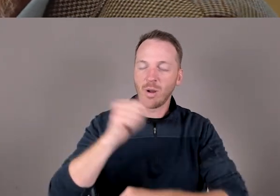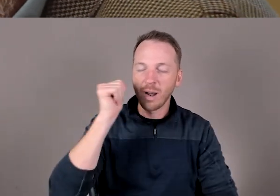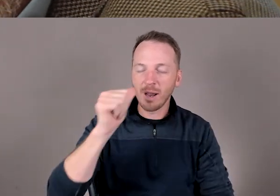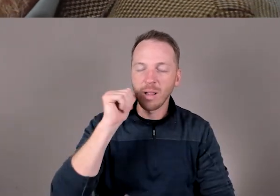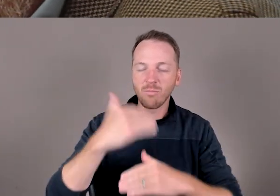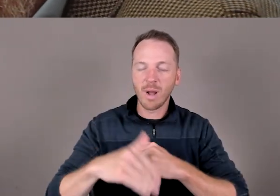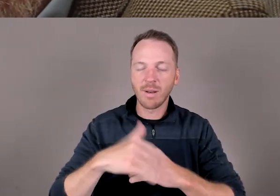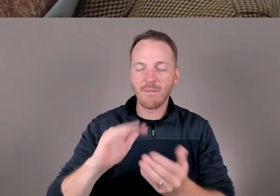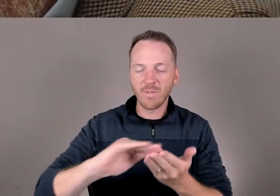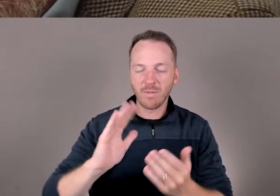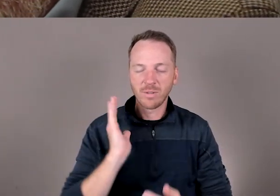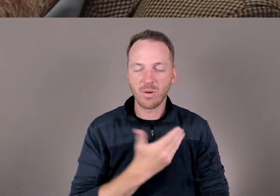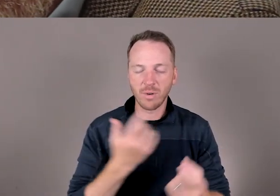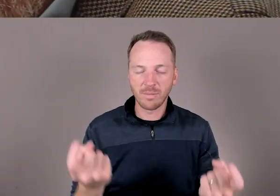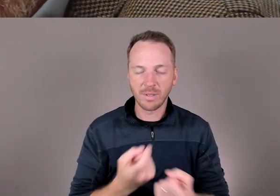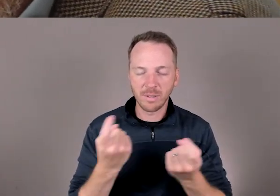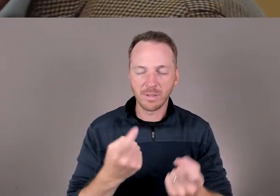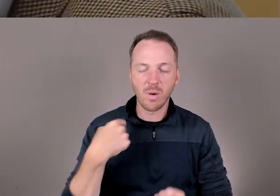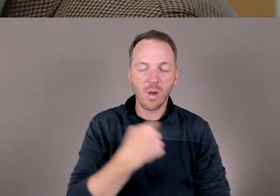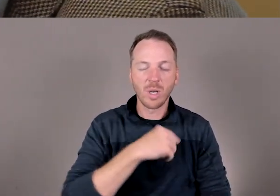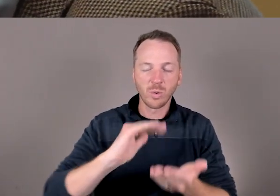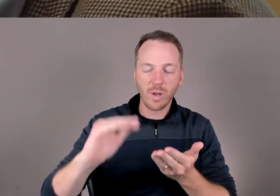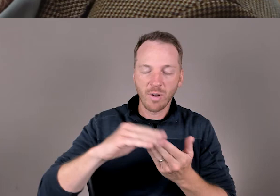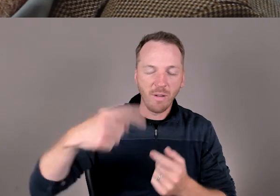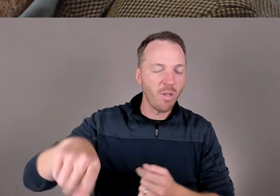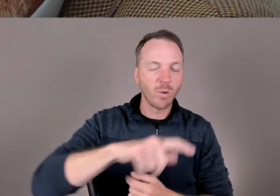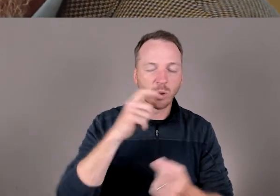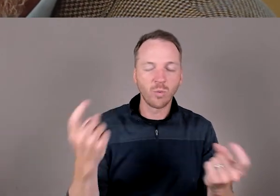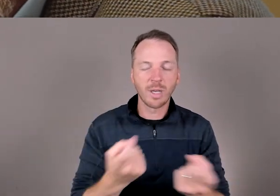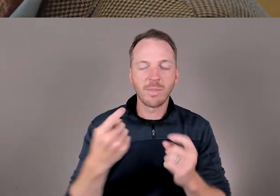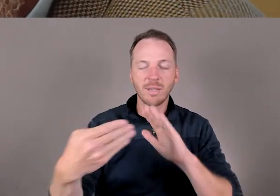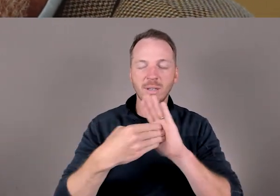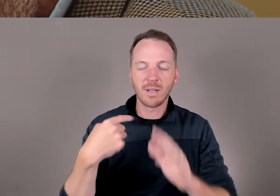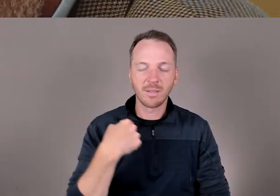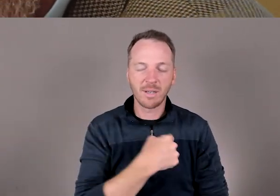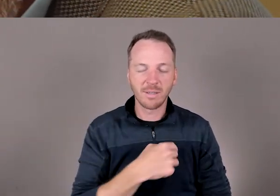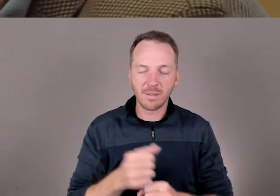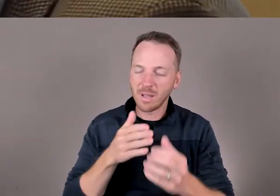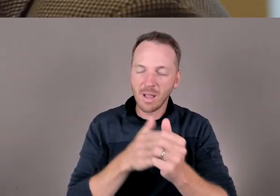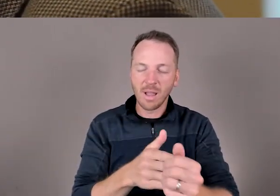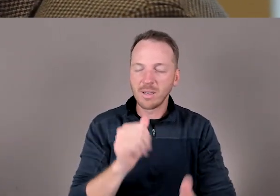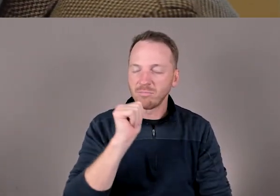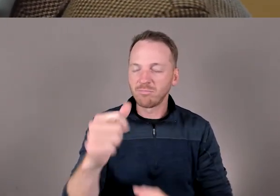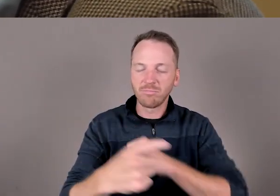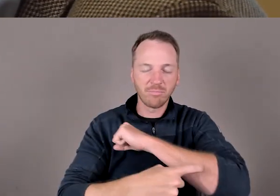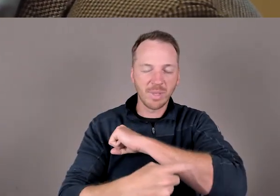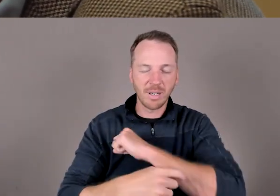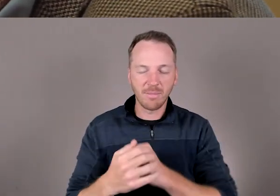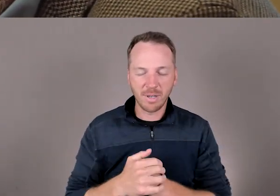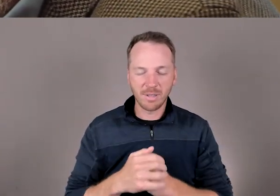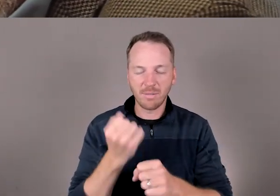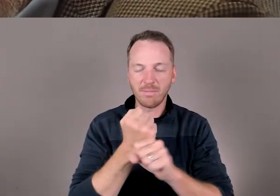bread, and forgive us our trespasses, as we forgive those who trespass against us. And lead us not